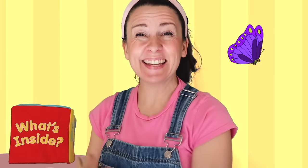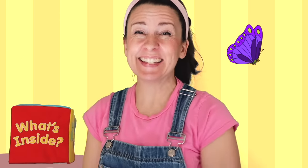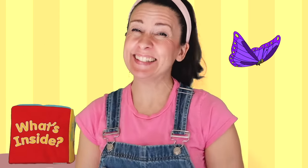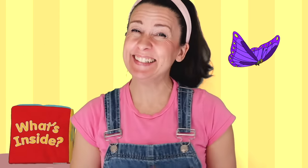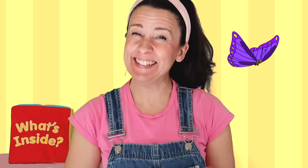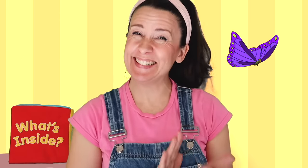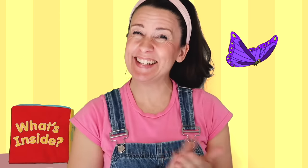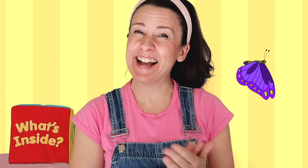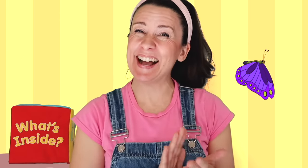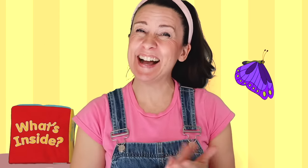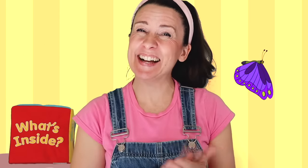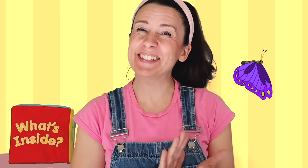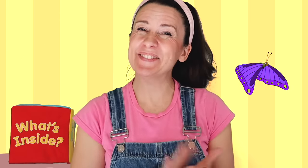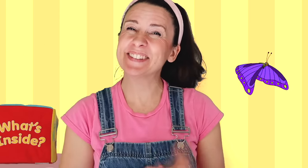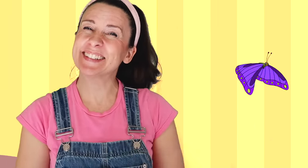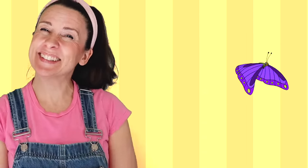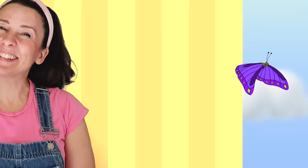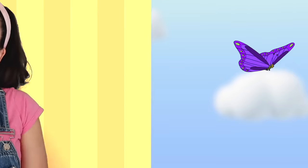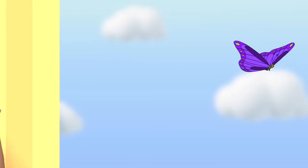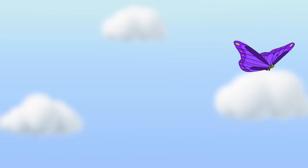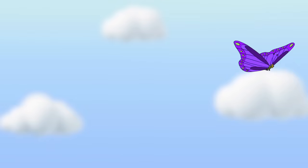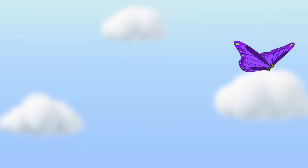butterfly. Good job.